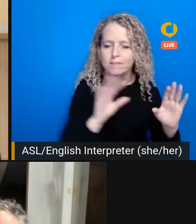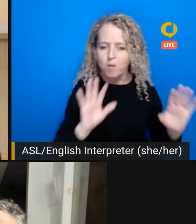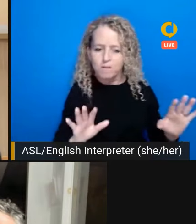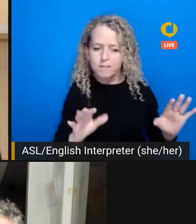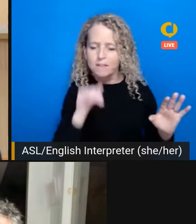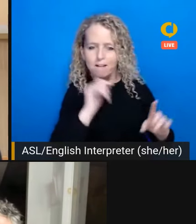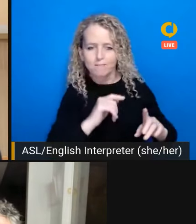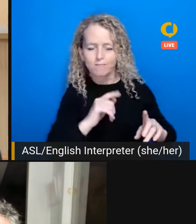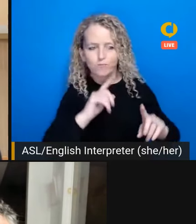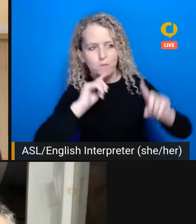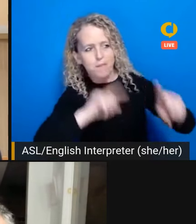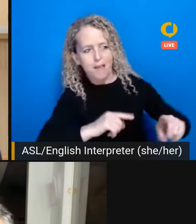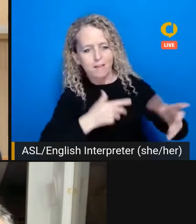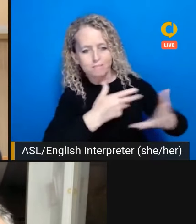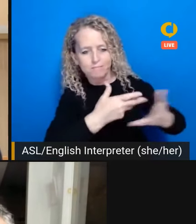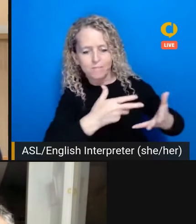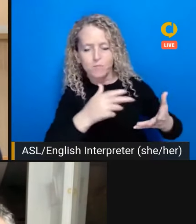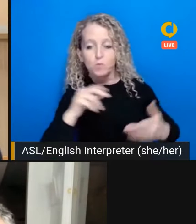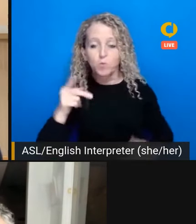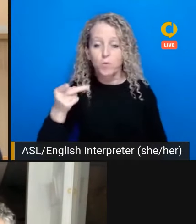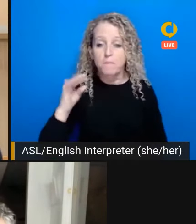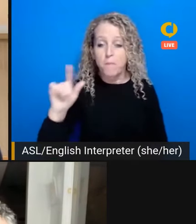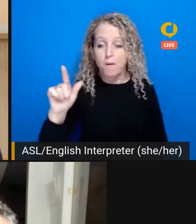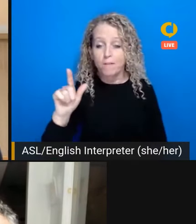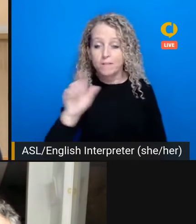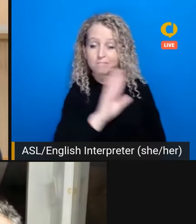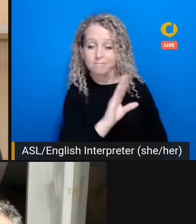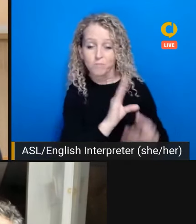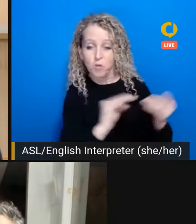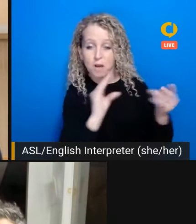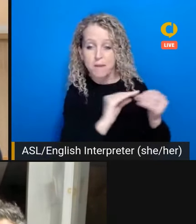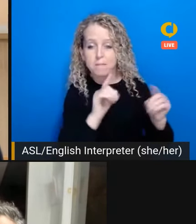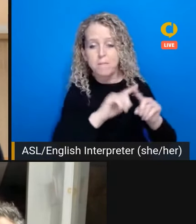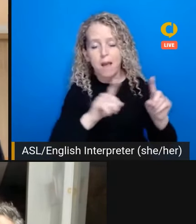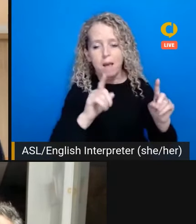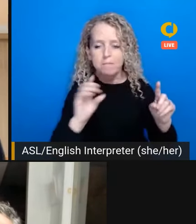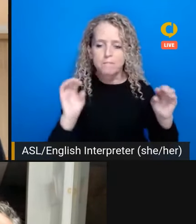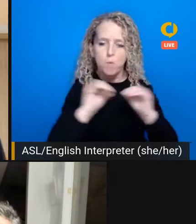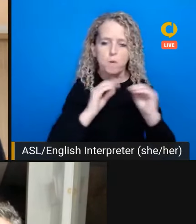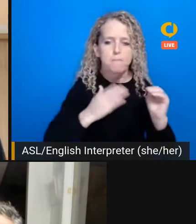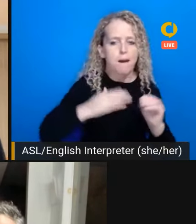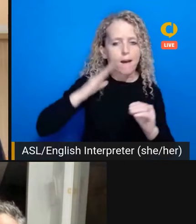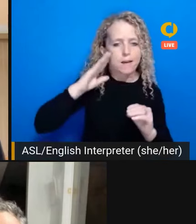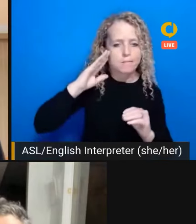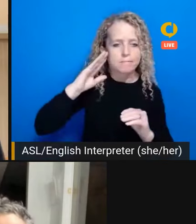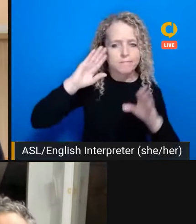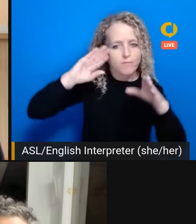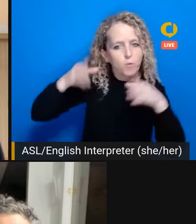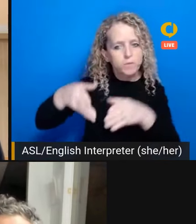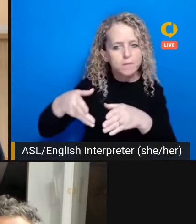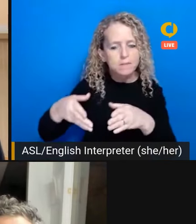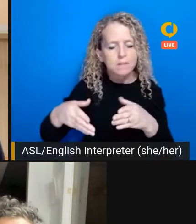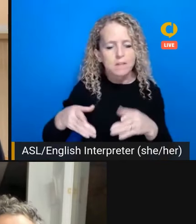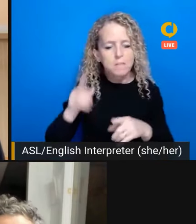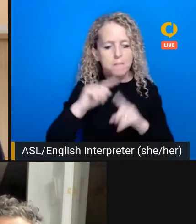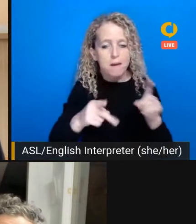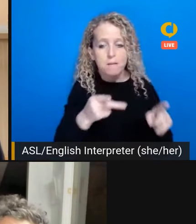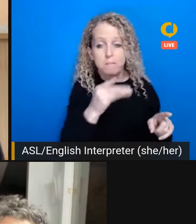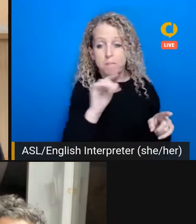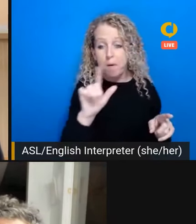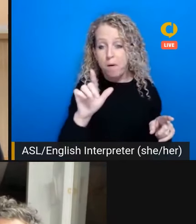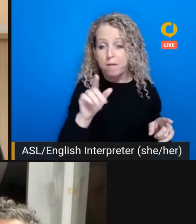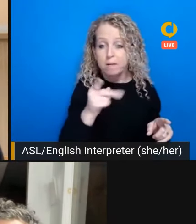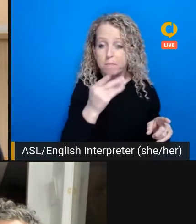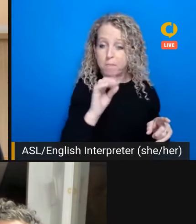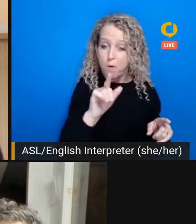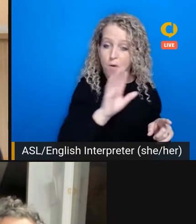what Paul said specifically, but it does, I mean, I think what Paul has stated did raise a general issue, I think, that is at the